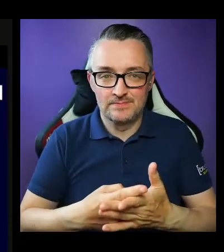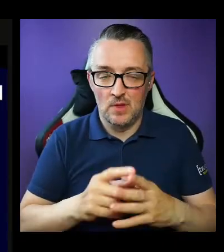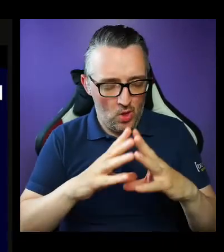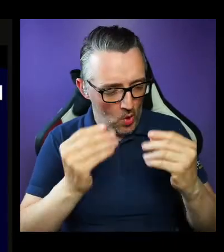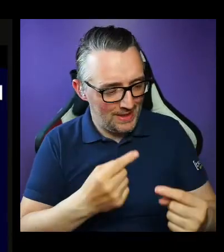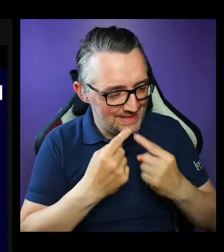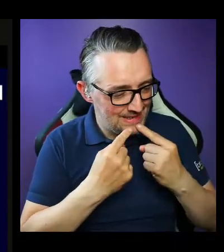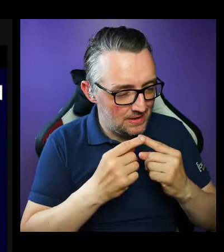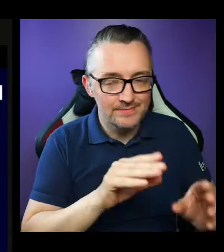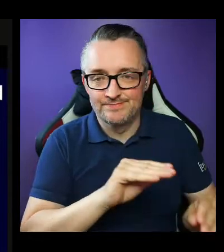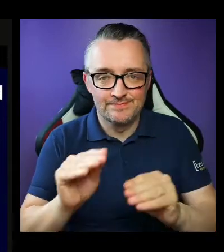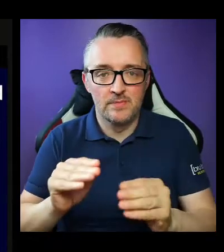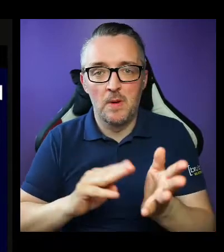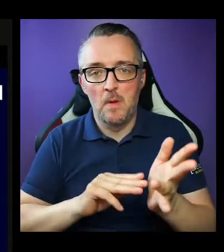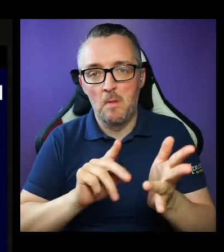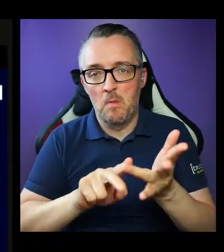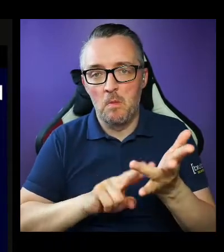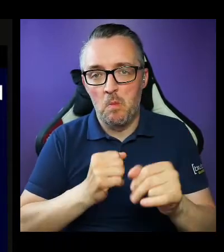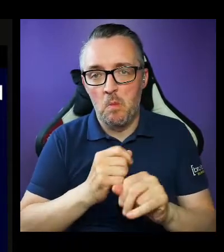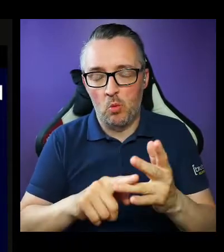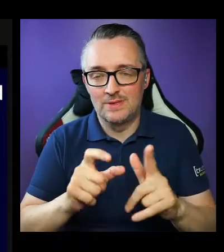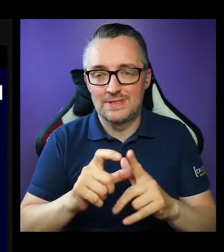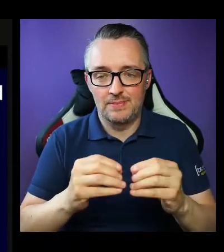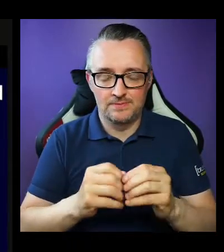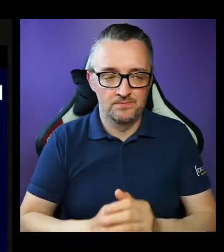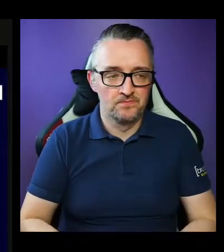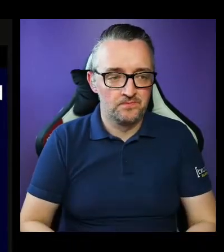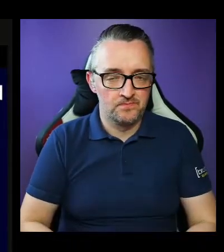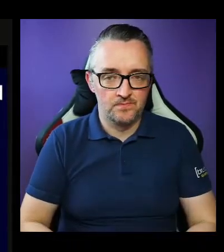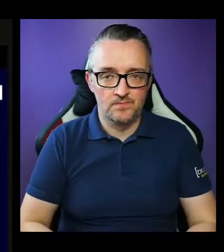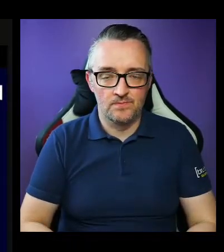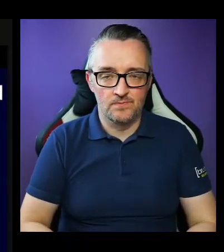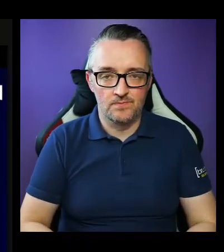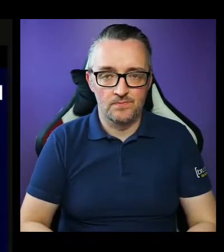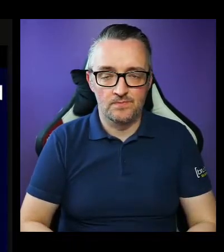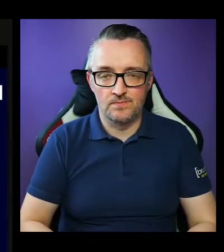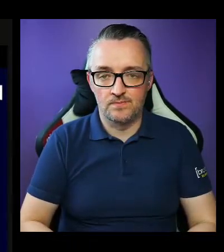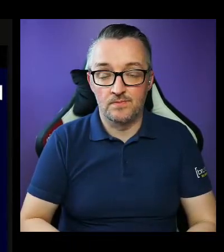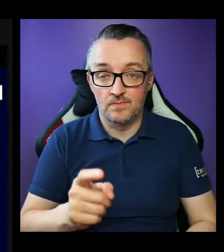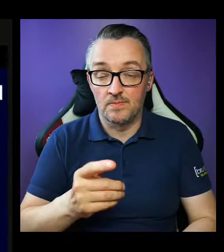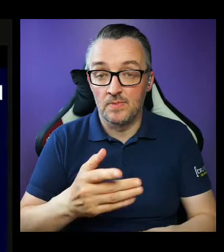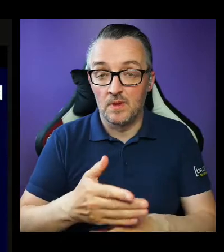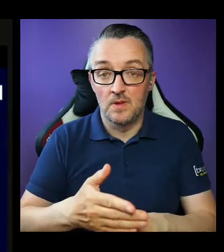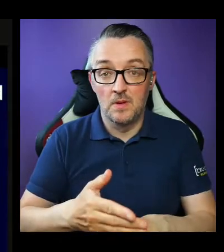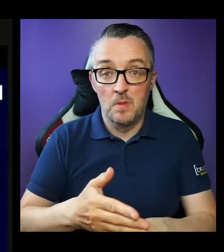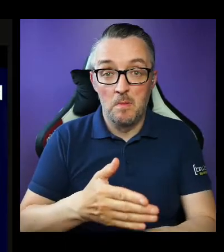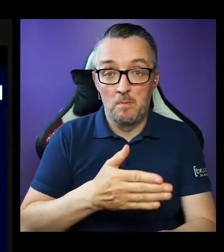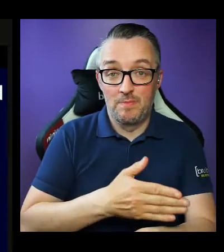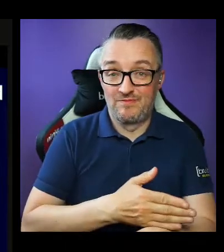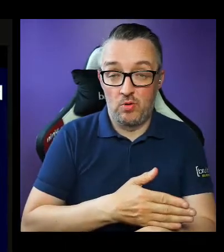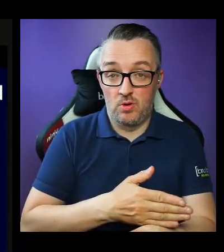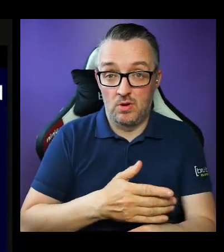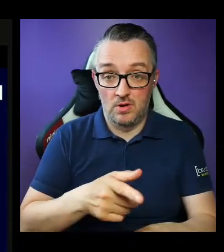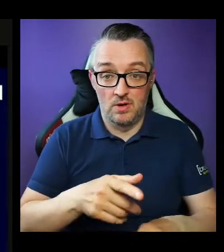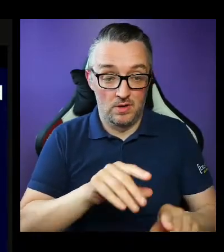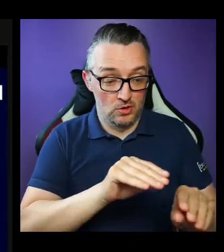data in MongoDB. But of course, even before finishing this transition from MySQL